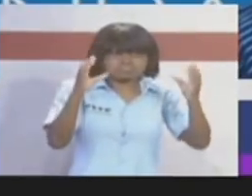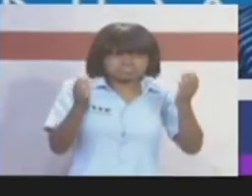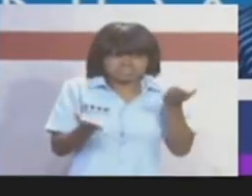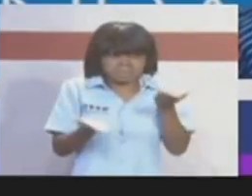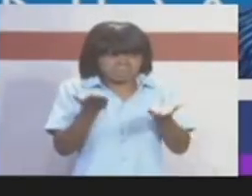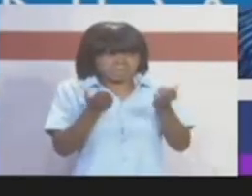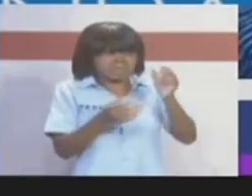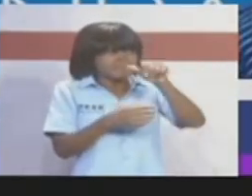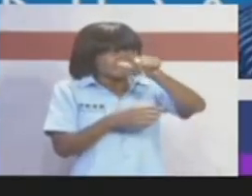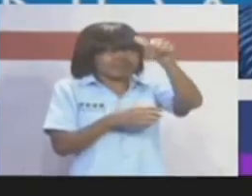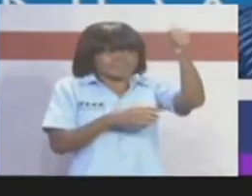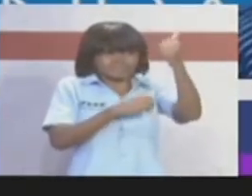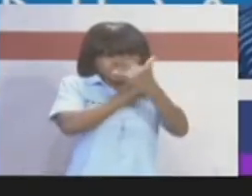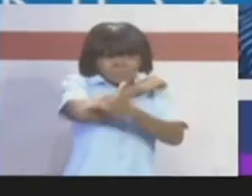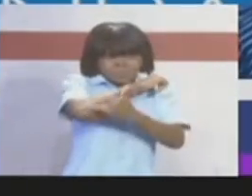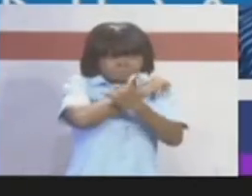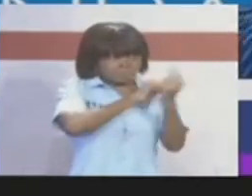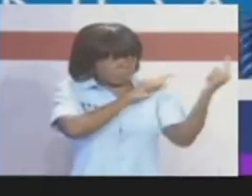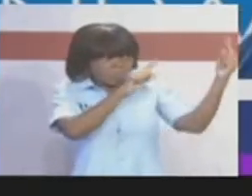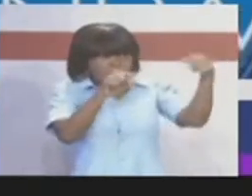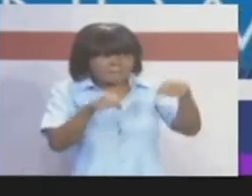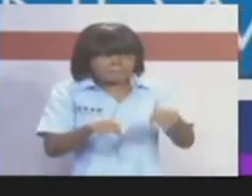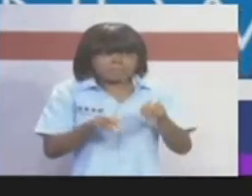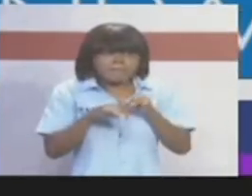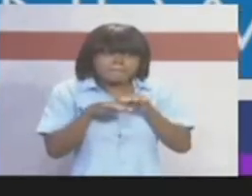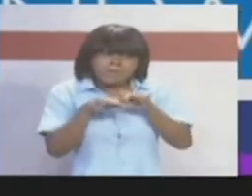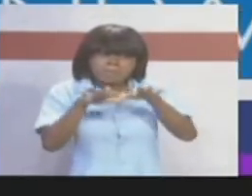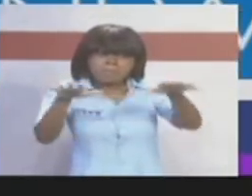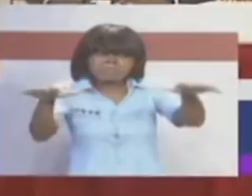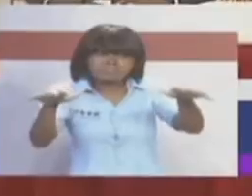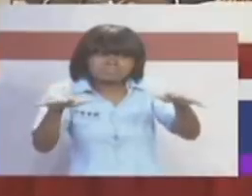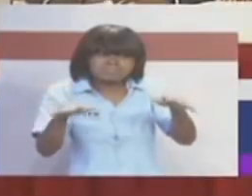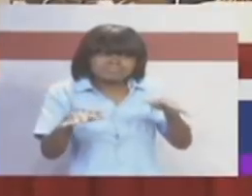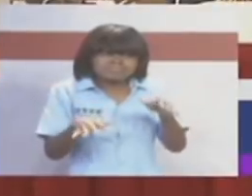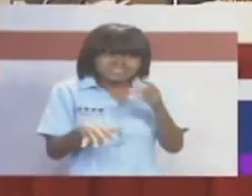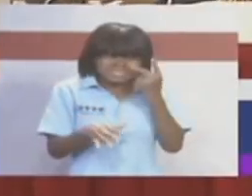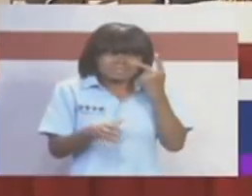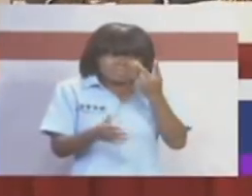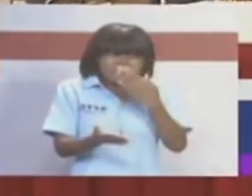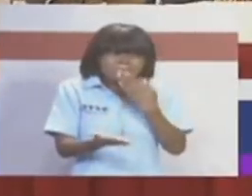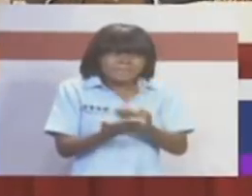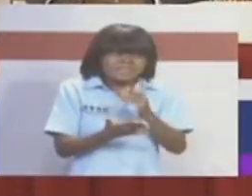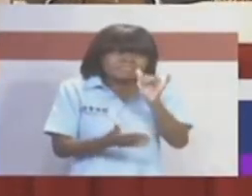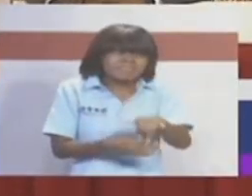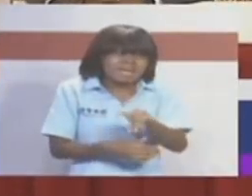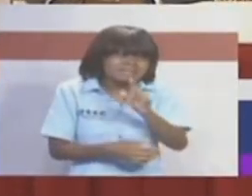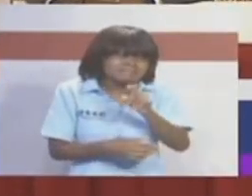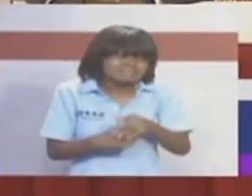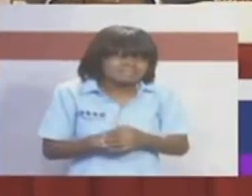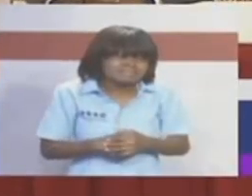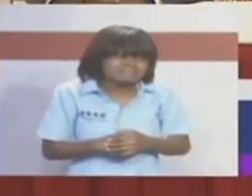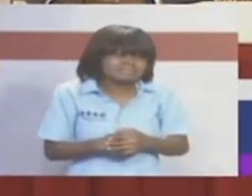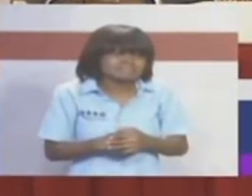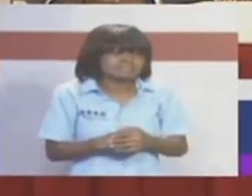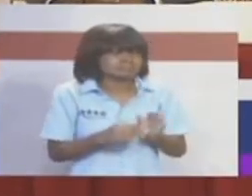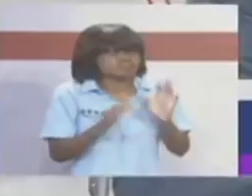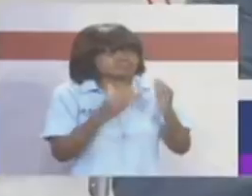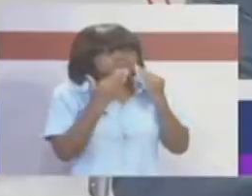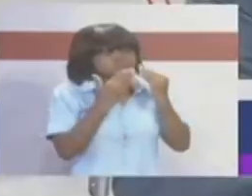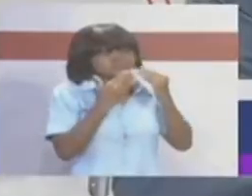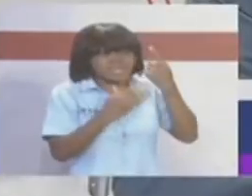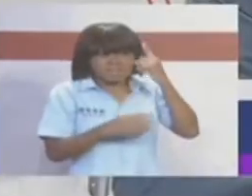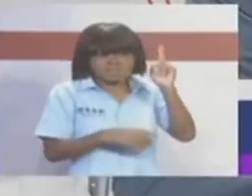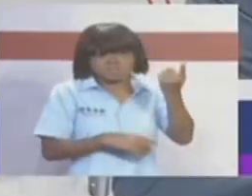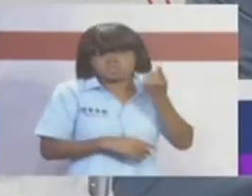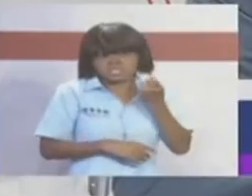super spreader. Is there any evidence of that? Thank you very much. Okay, thanks for the questions. Now, thanks for allowing me to clarify.